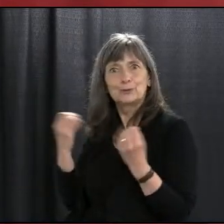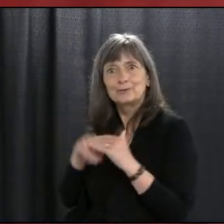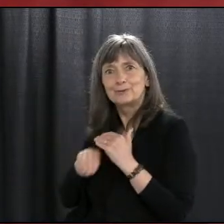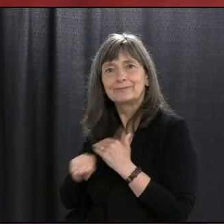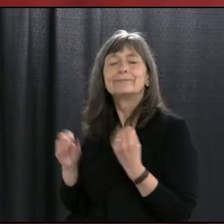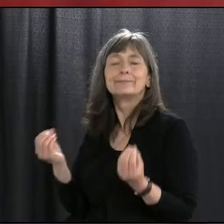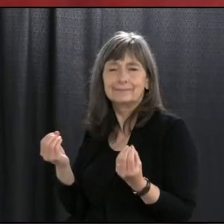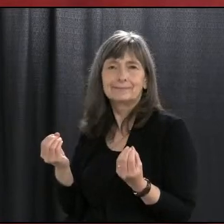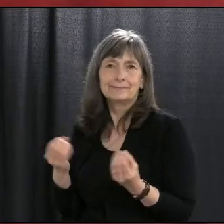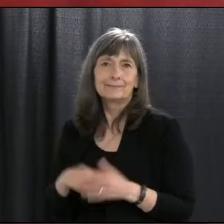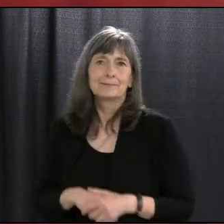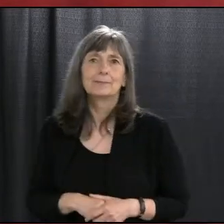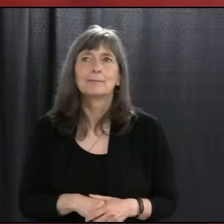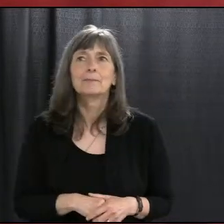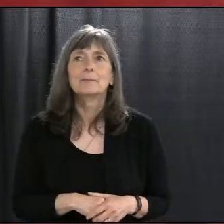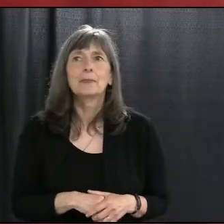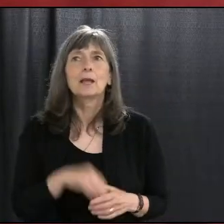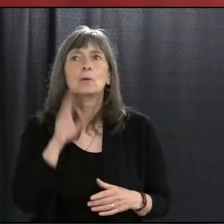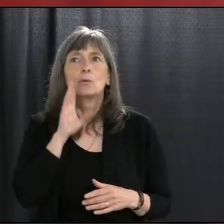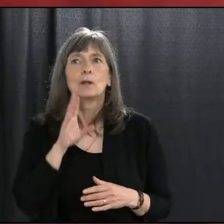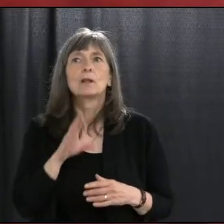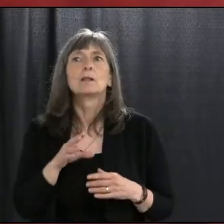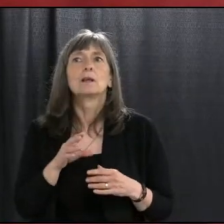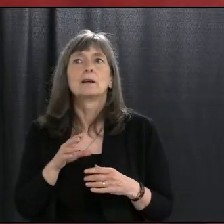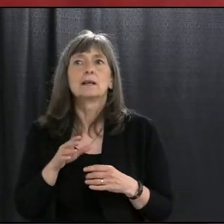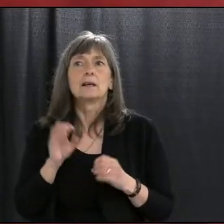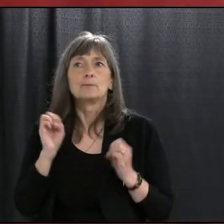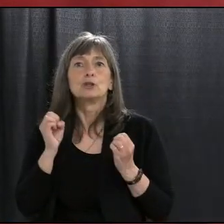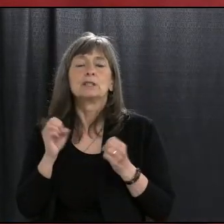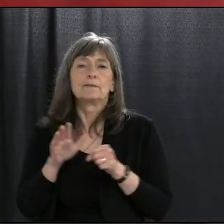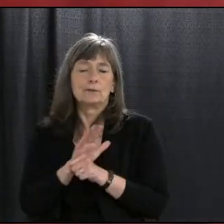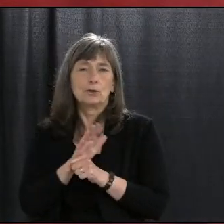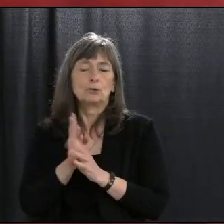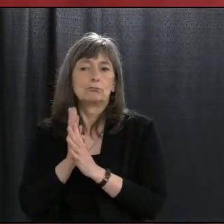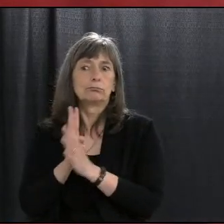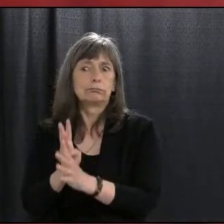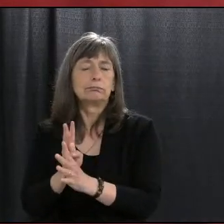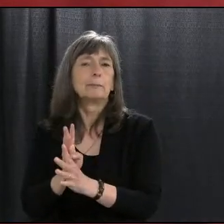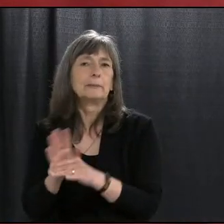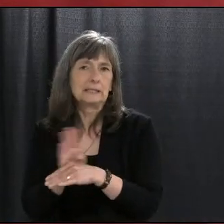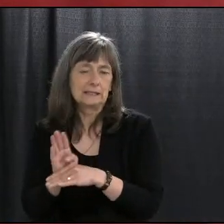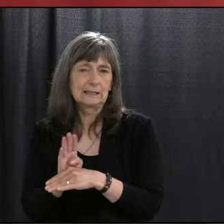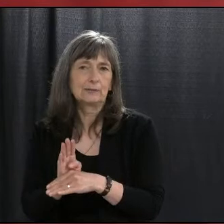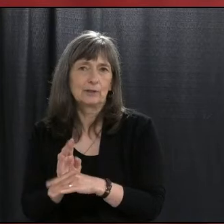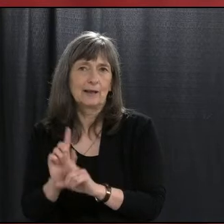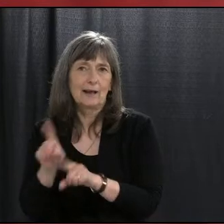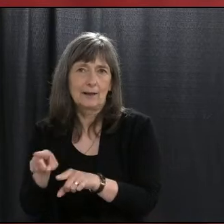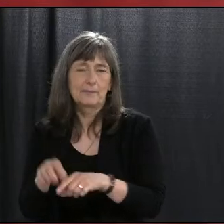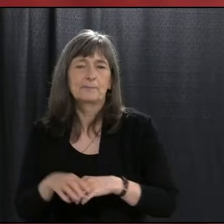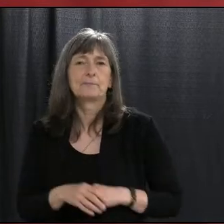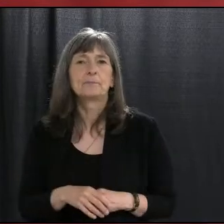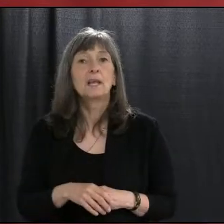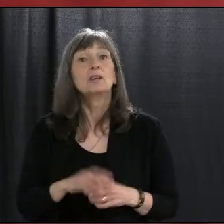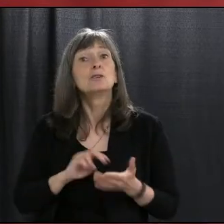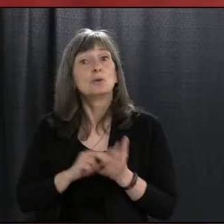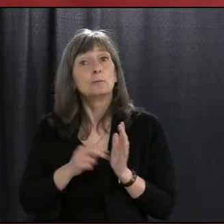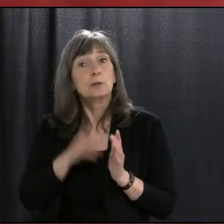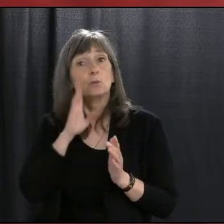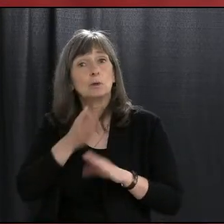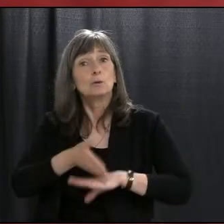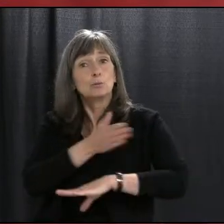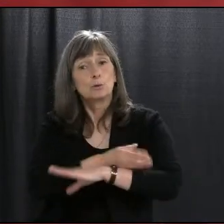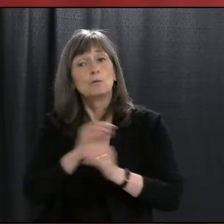capacity. The mobile clinics will be a versatile and essential tool to continue to improve access to quality care across the